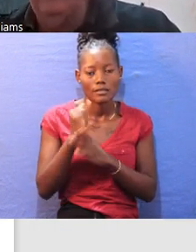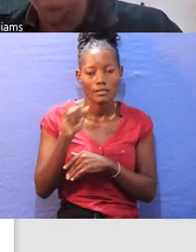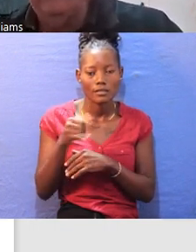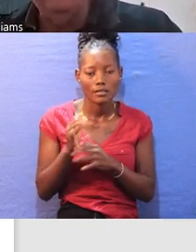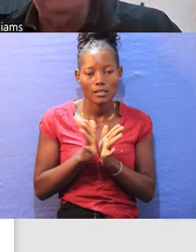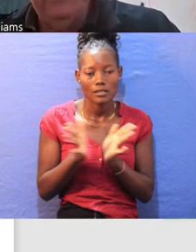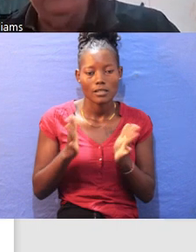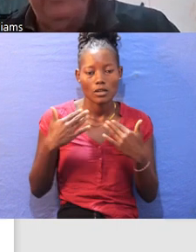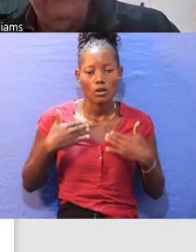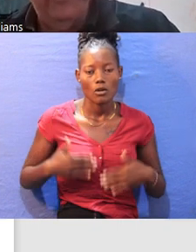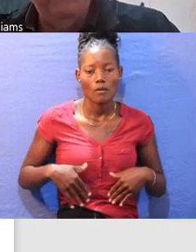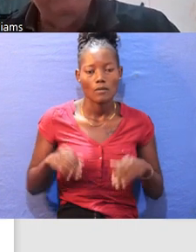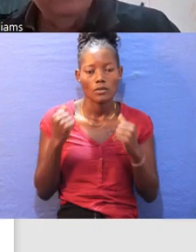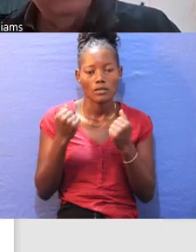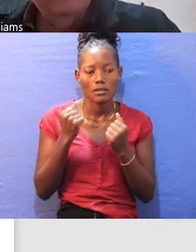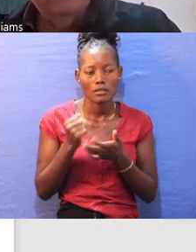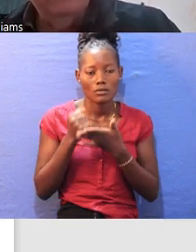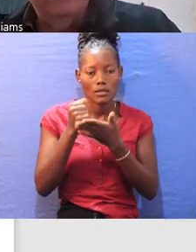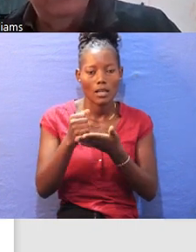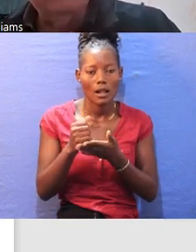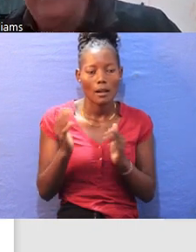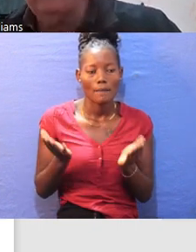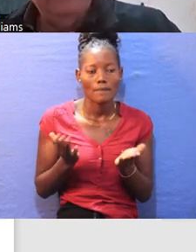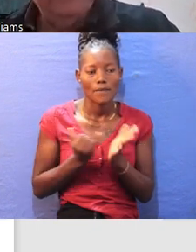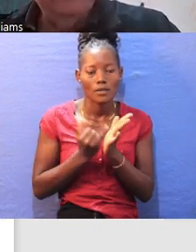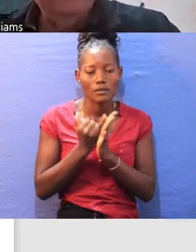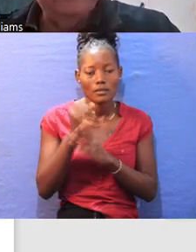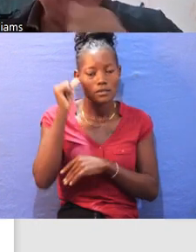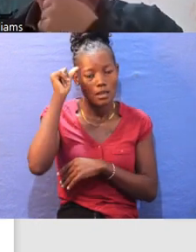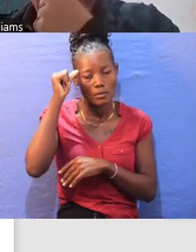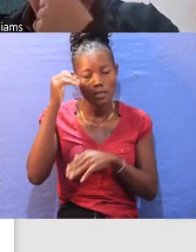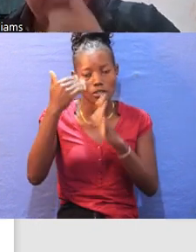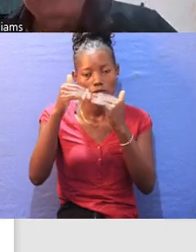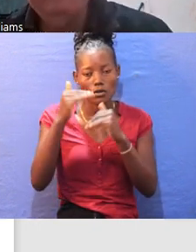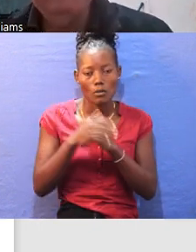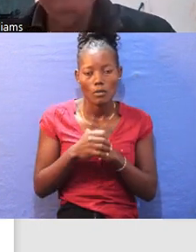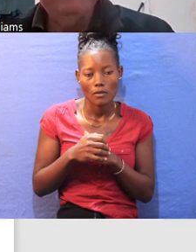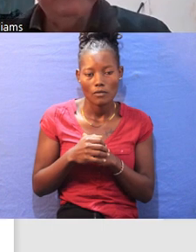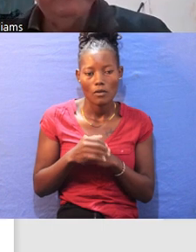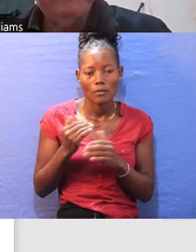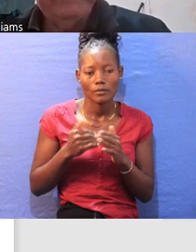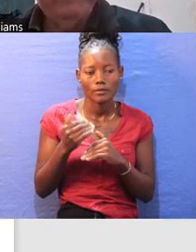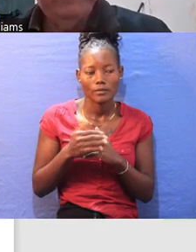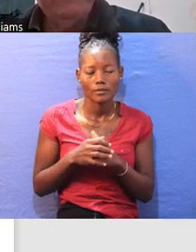will help increase their ability to perform. Kyle, go down to the next screen, please. Okay.